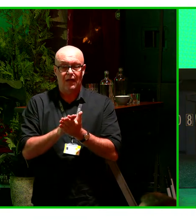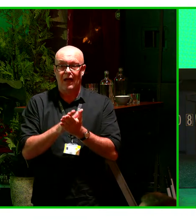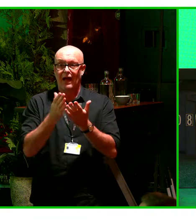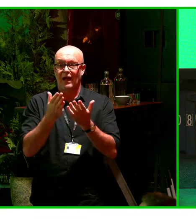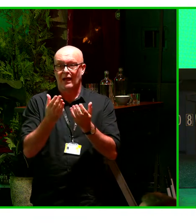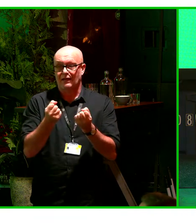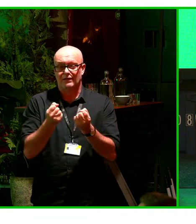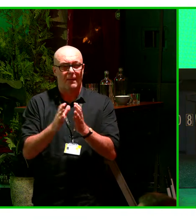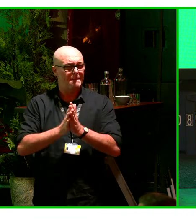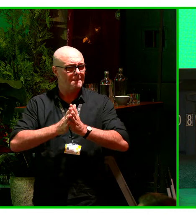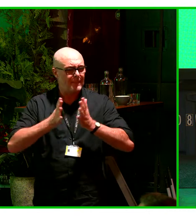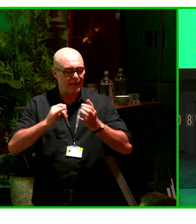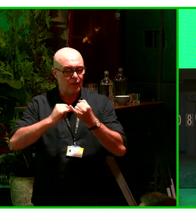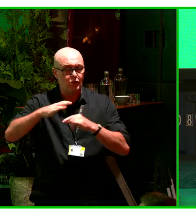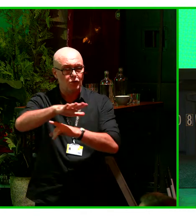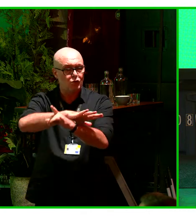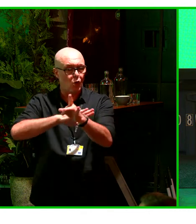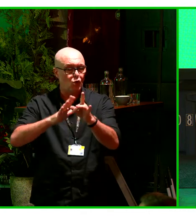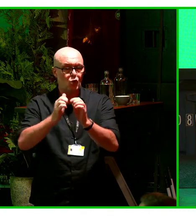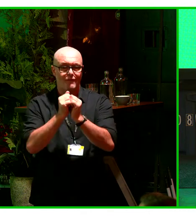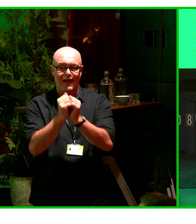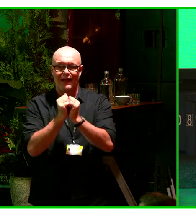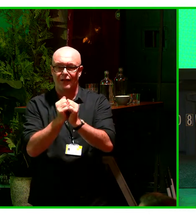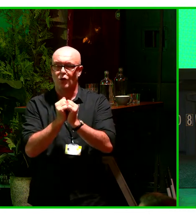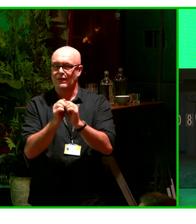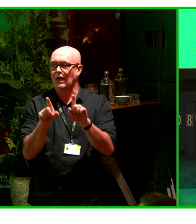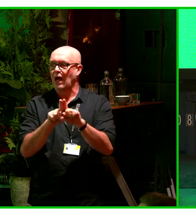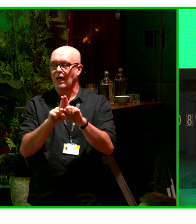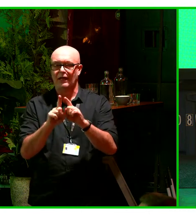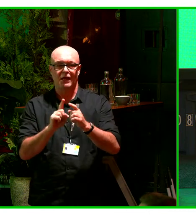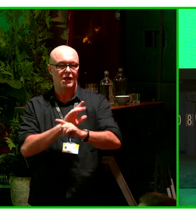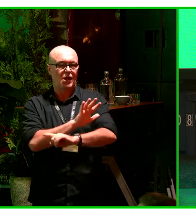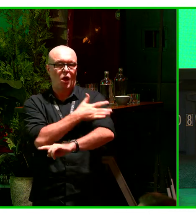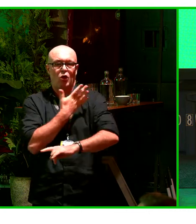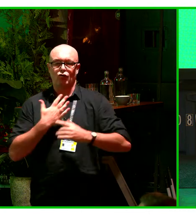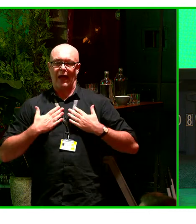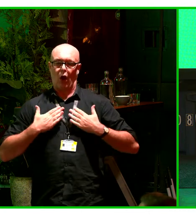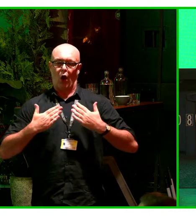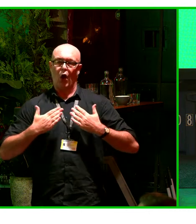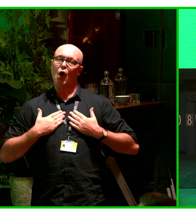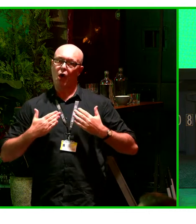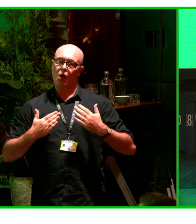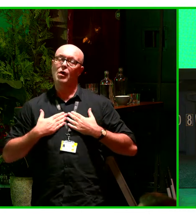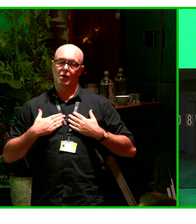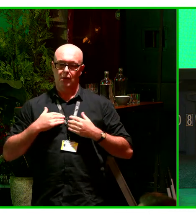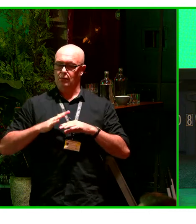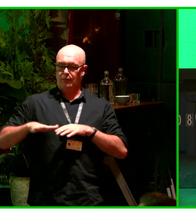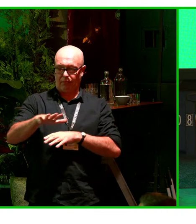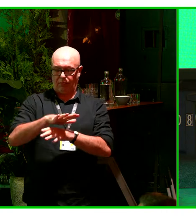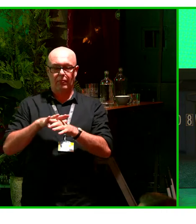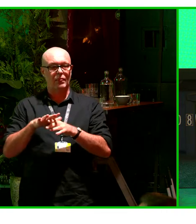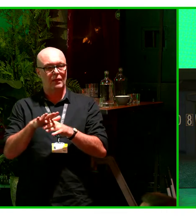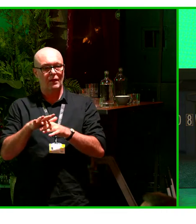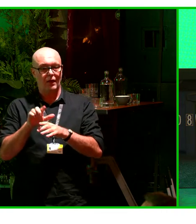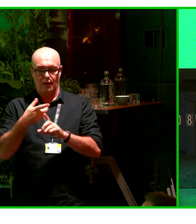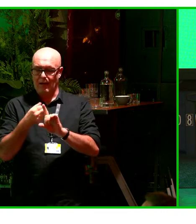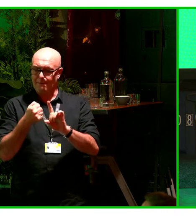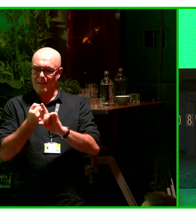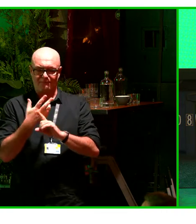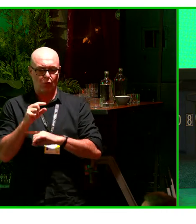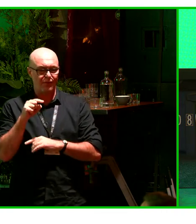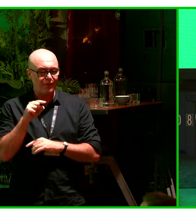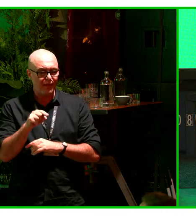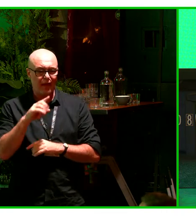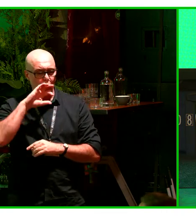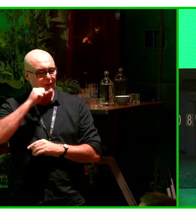value to the city. It's the first green lung, the new green lung for the city, 6.5 acres. The impact that will have on people